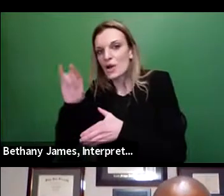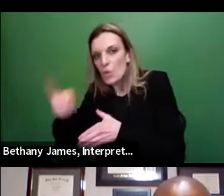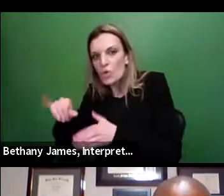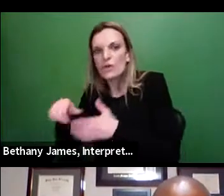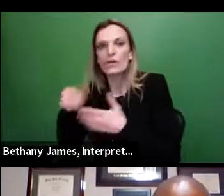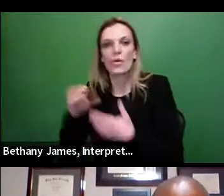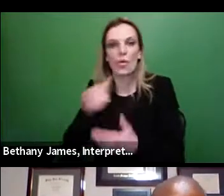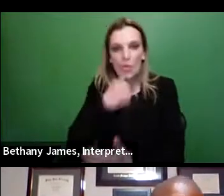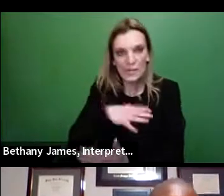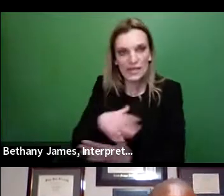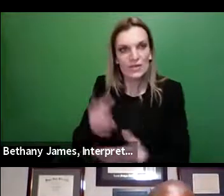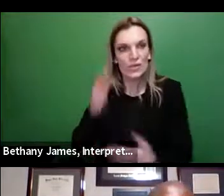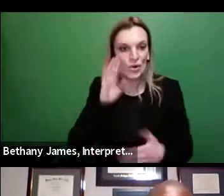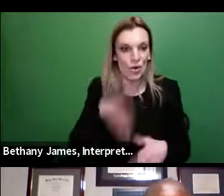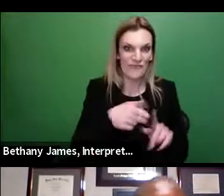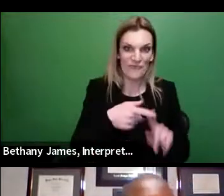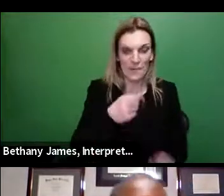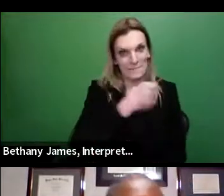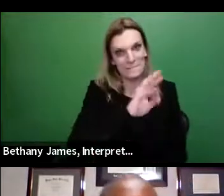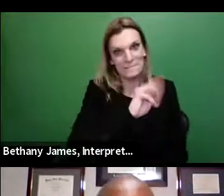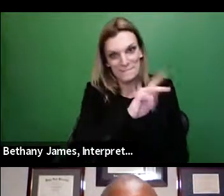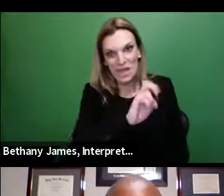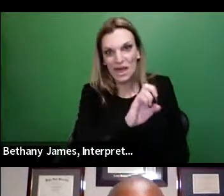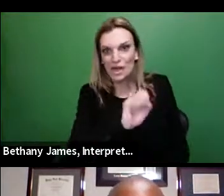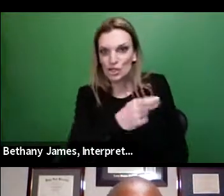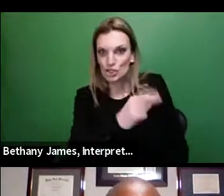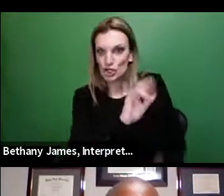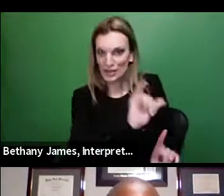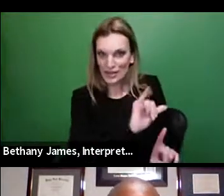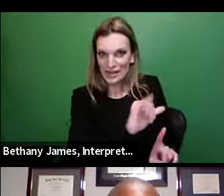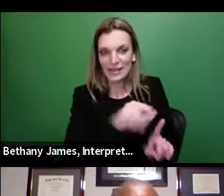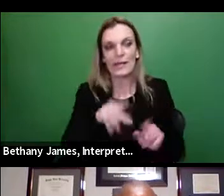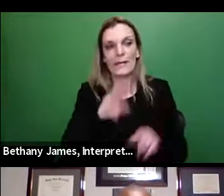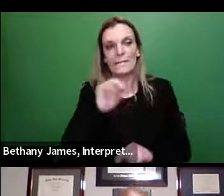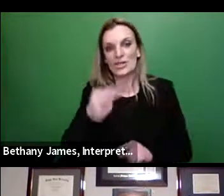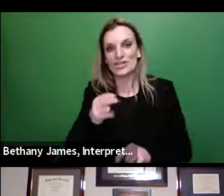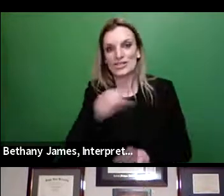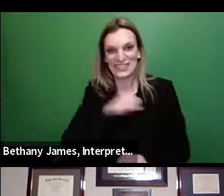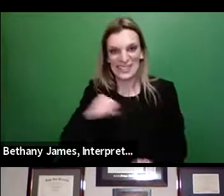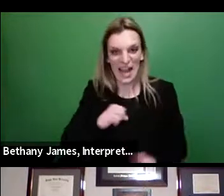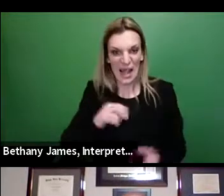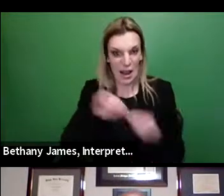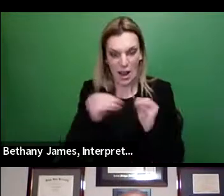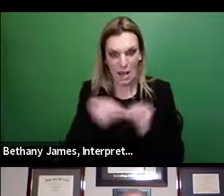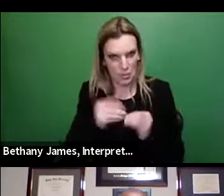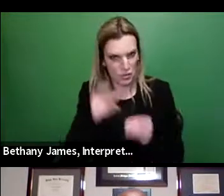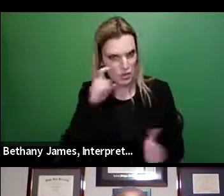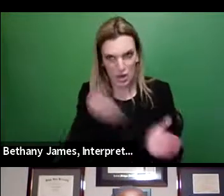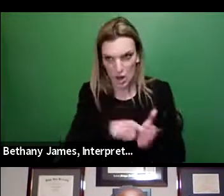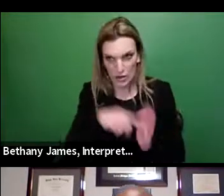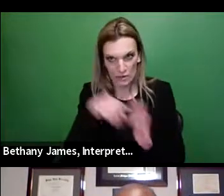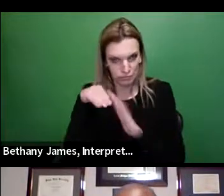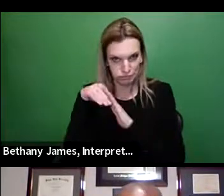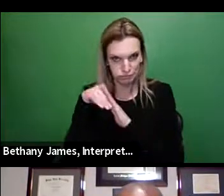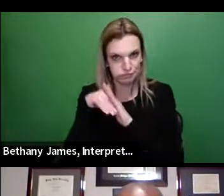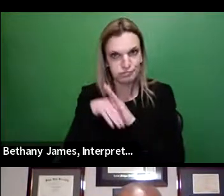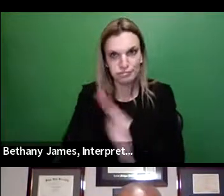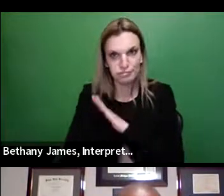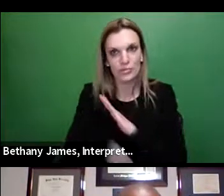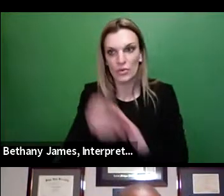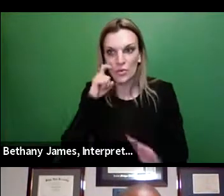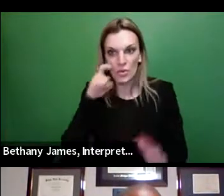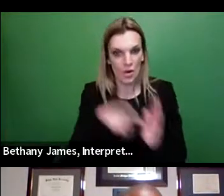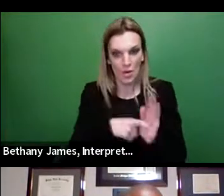negotiating with Mike Shirky and the Michigan Senate and the folks in the House, the numbers are down, way down, as far as the numbers that